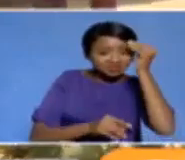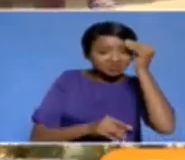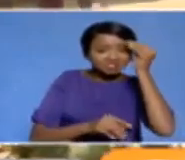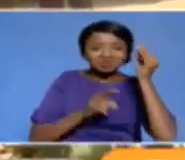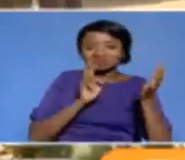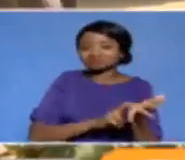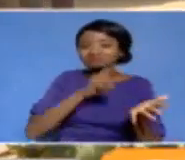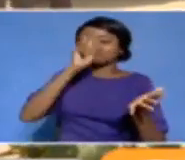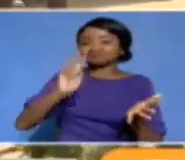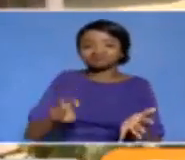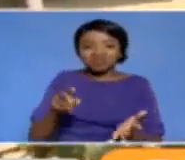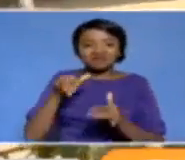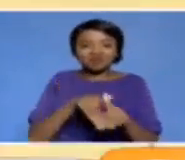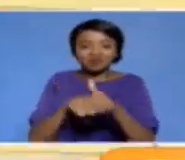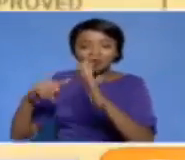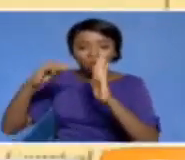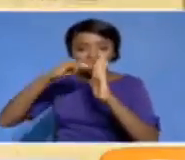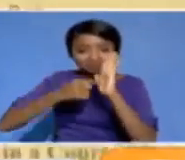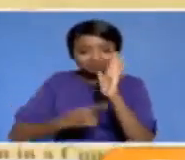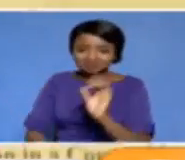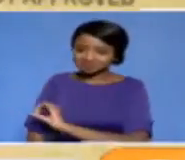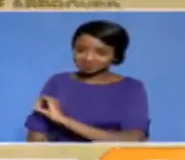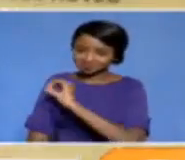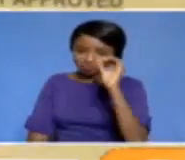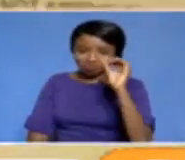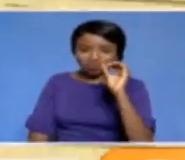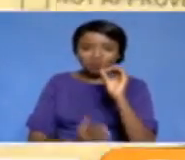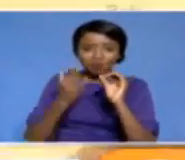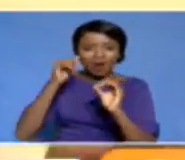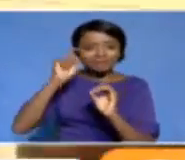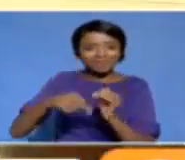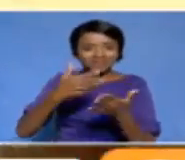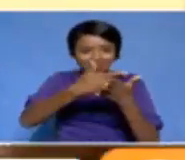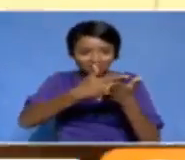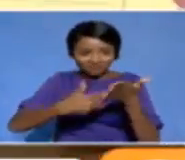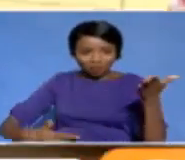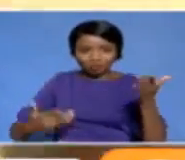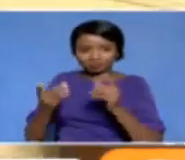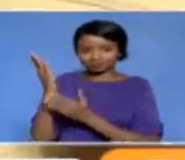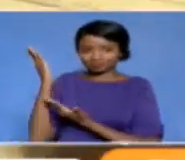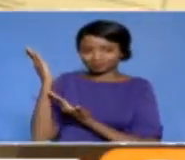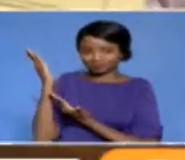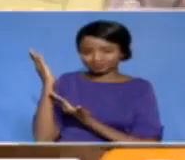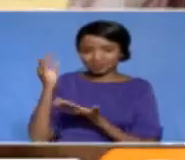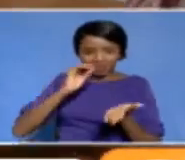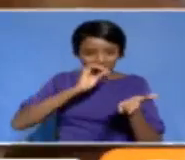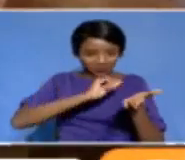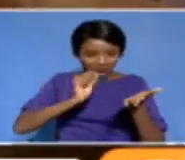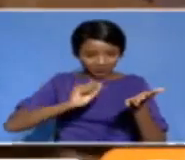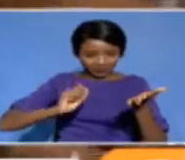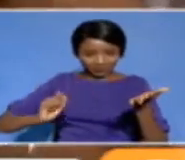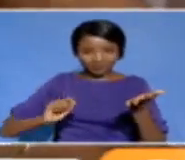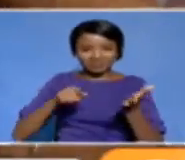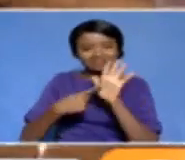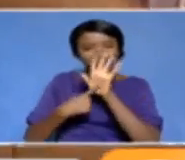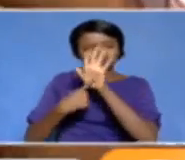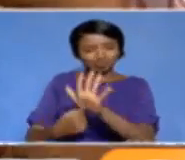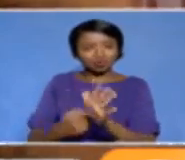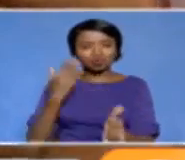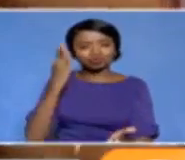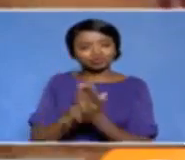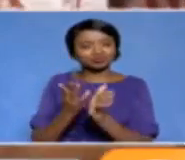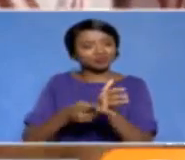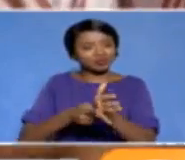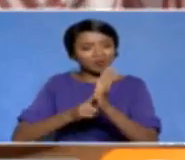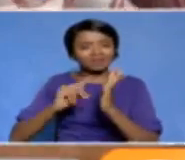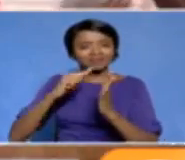in applauding Babu's name on the system before he could fill the so-called yellow form, an internal requirement that dates back many years. At